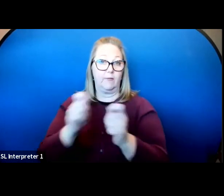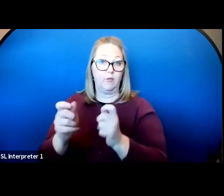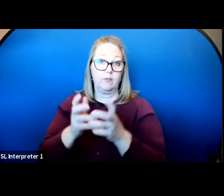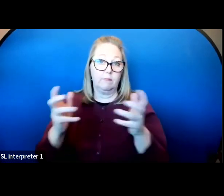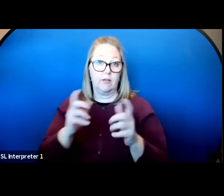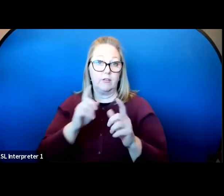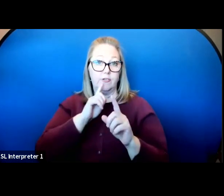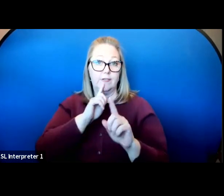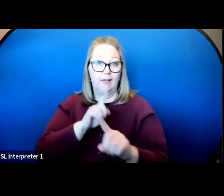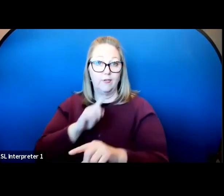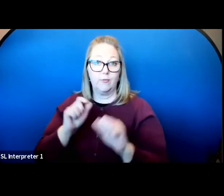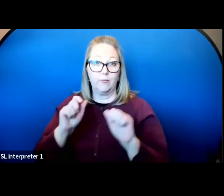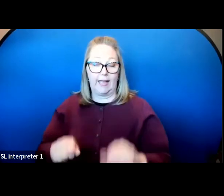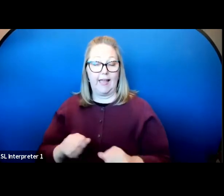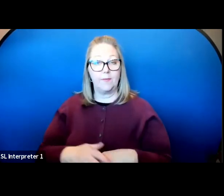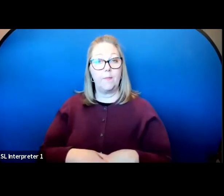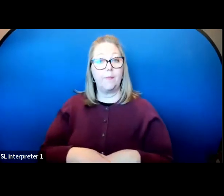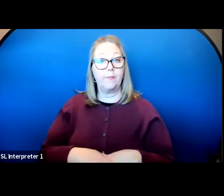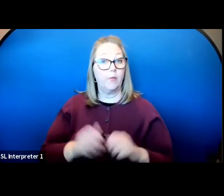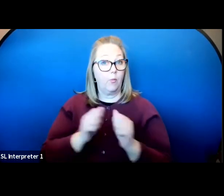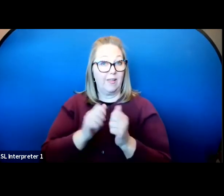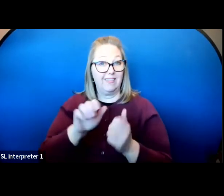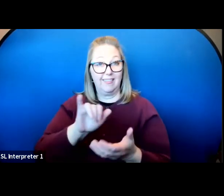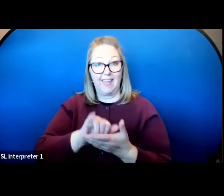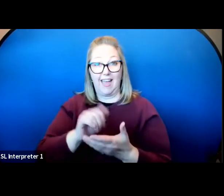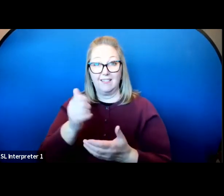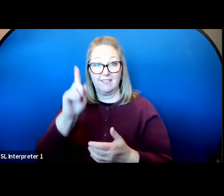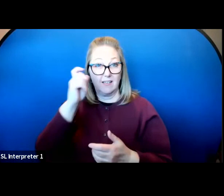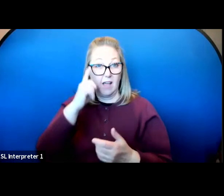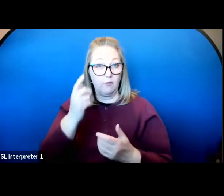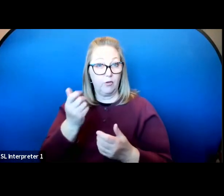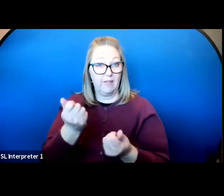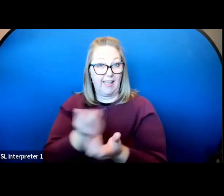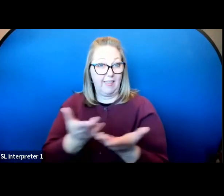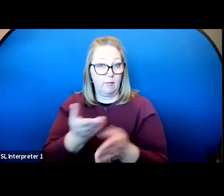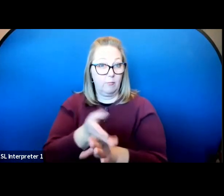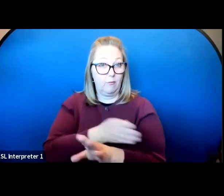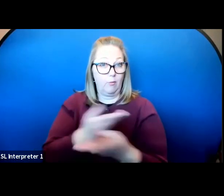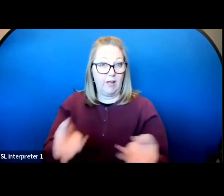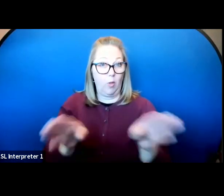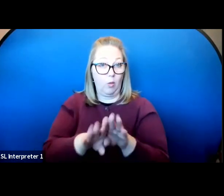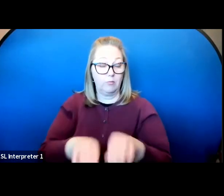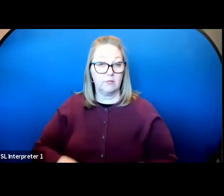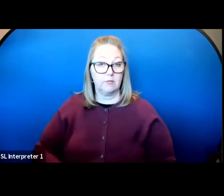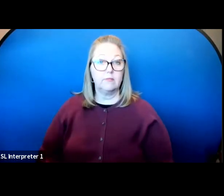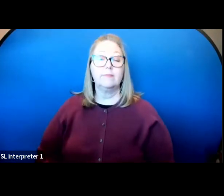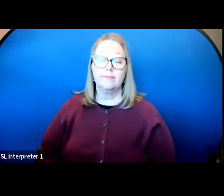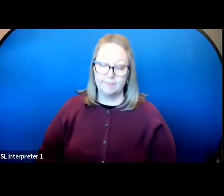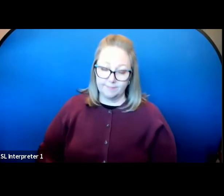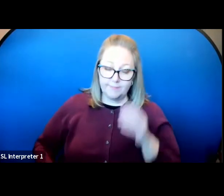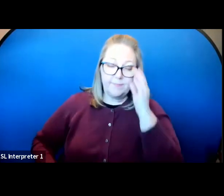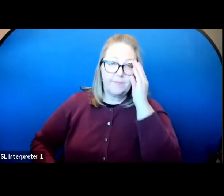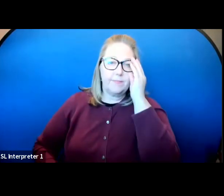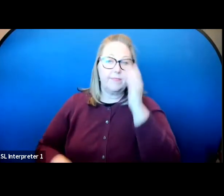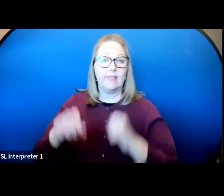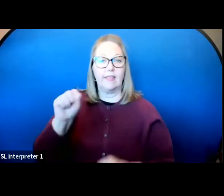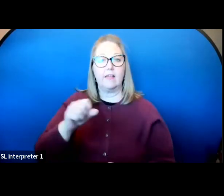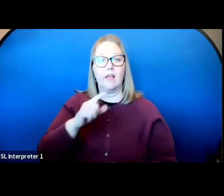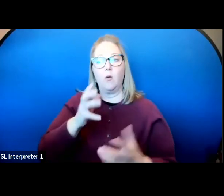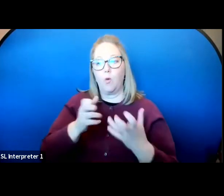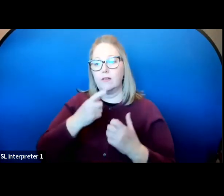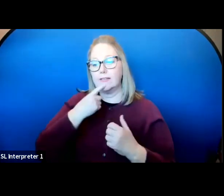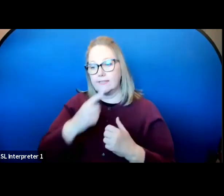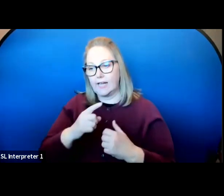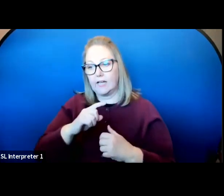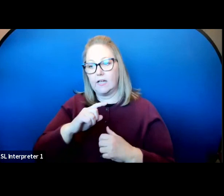can. So with that, Governor, if you have anything to add before we close. Yeah, I appreciate it, Megan. I want to give Jason and Nicole a chance to say